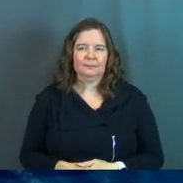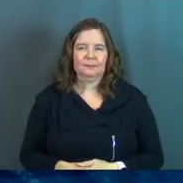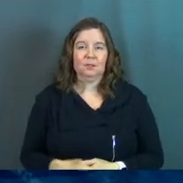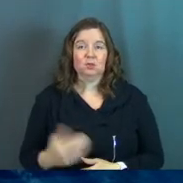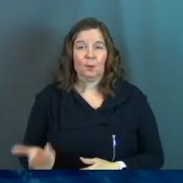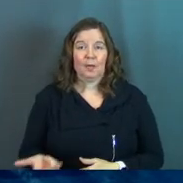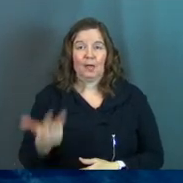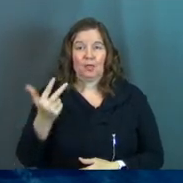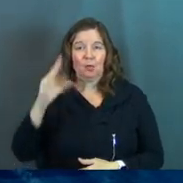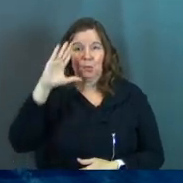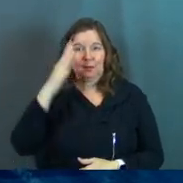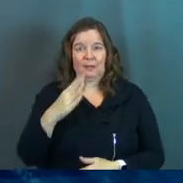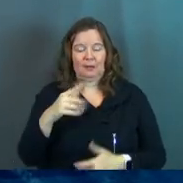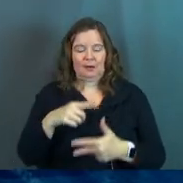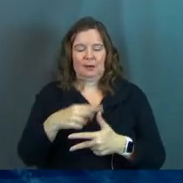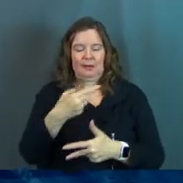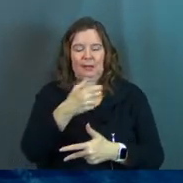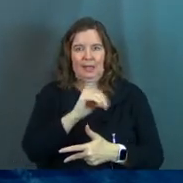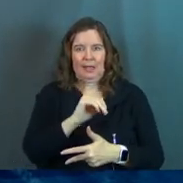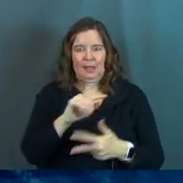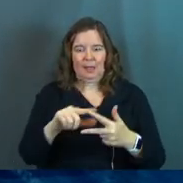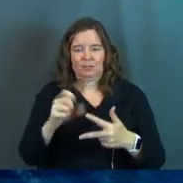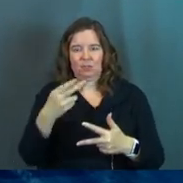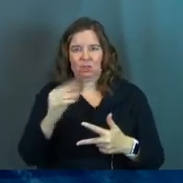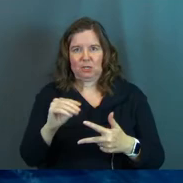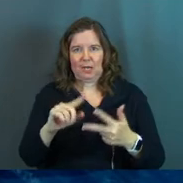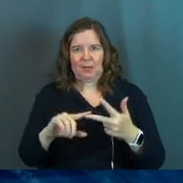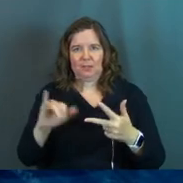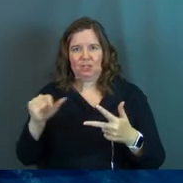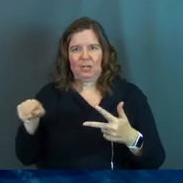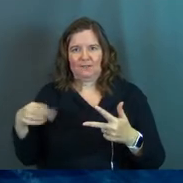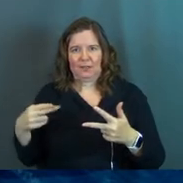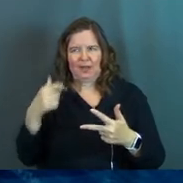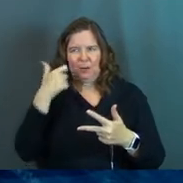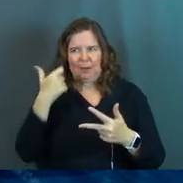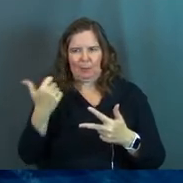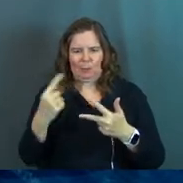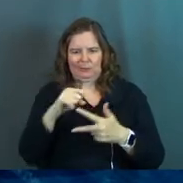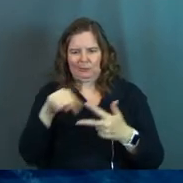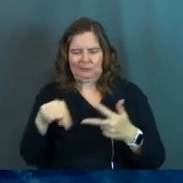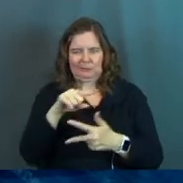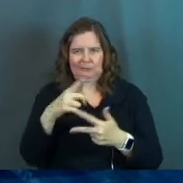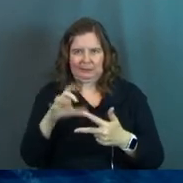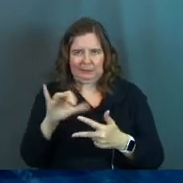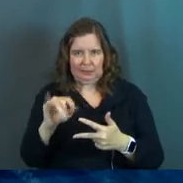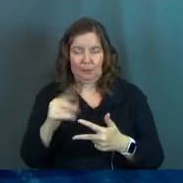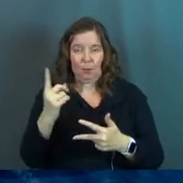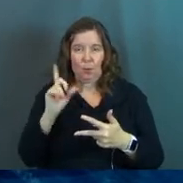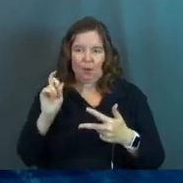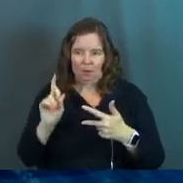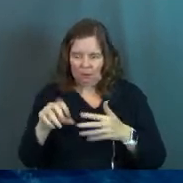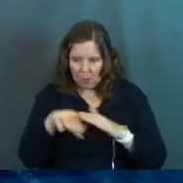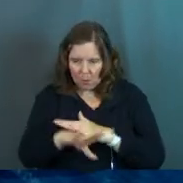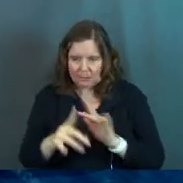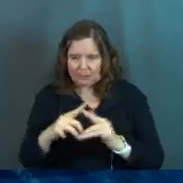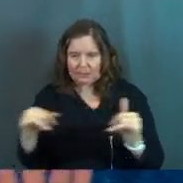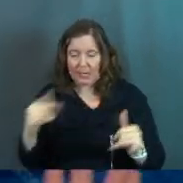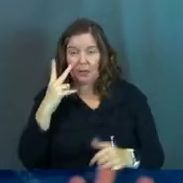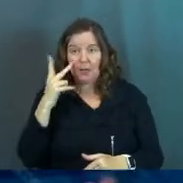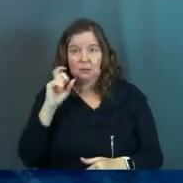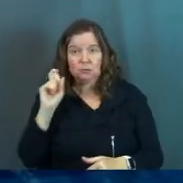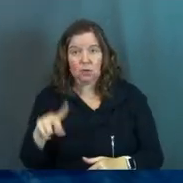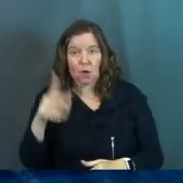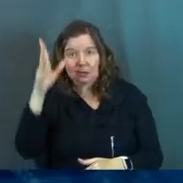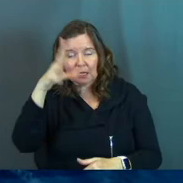And so he's got three sons, Ham, Shem, and Japheth. And one of them, I don't remember which ones did what, but one of them walked into the tent and